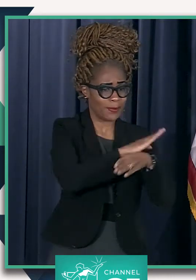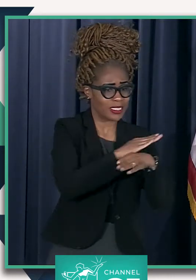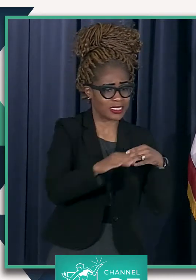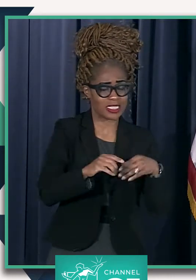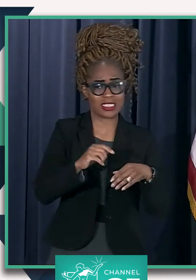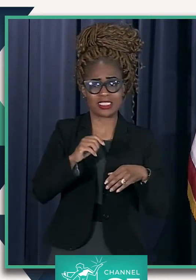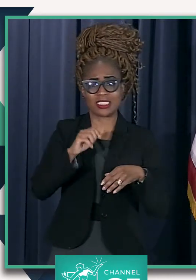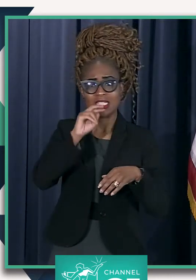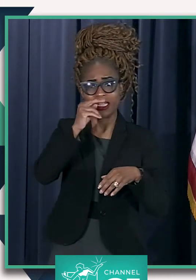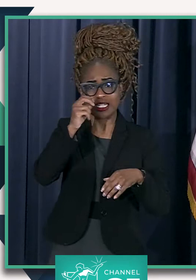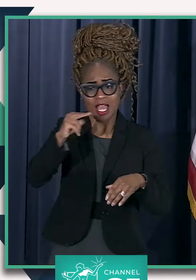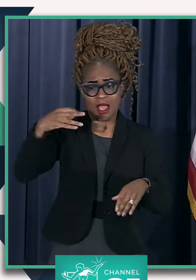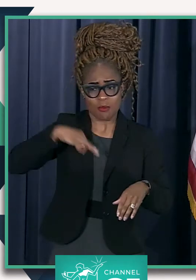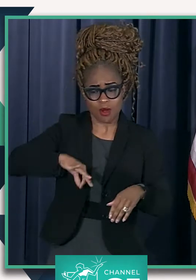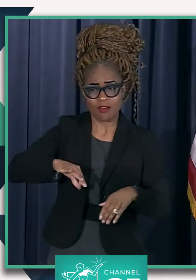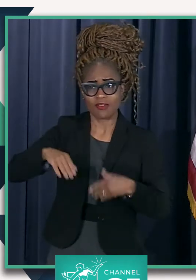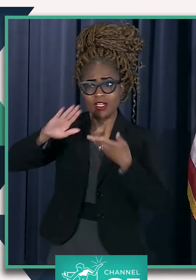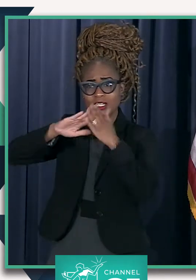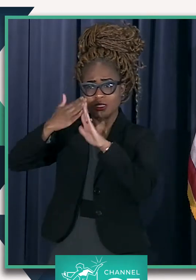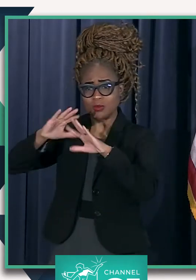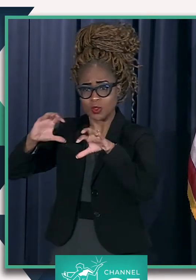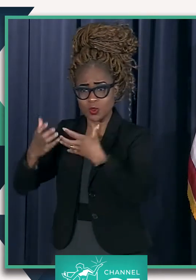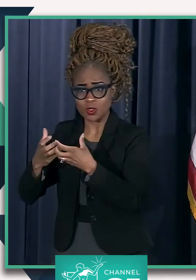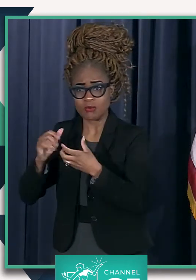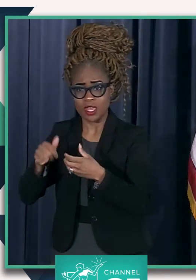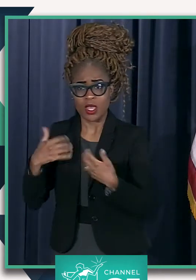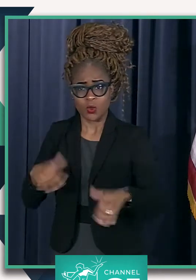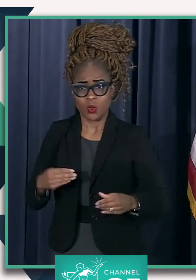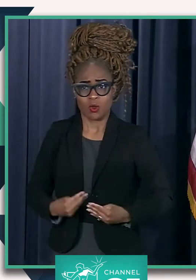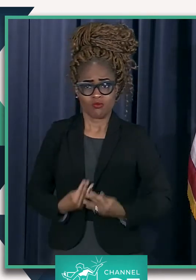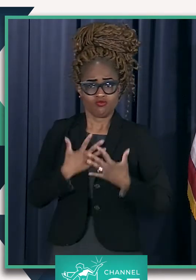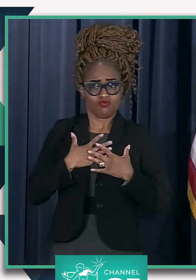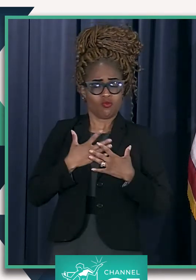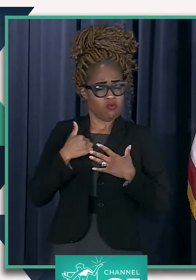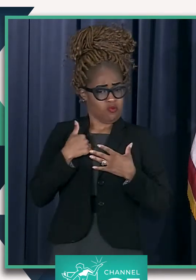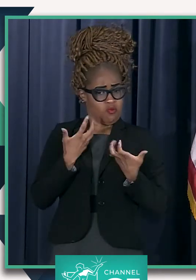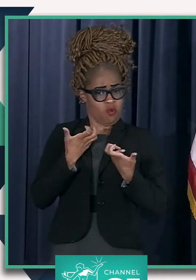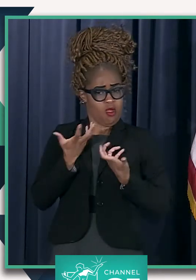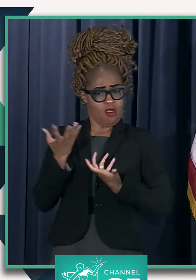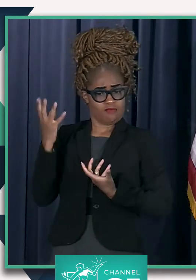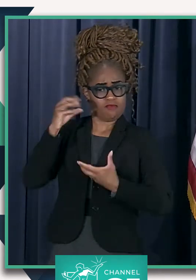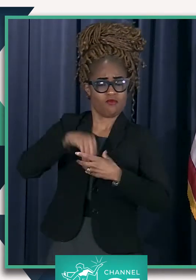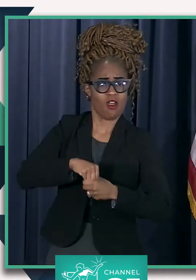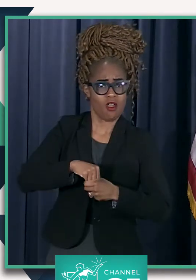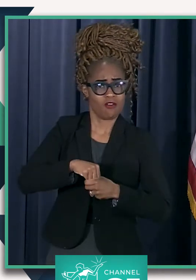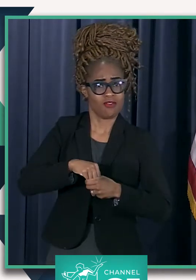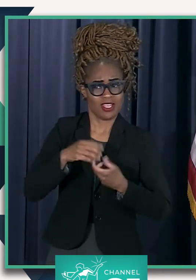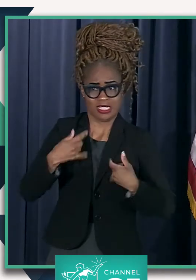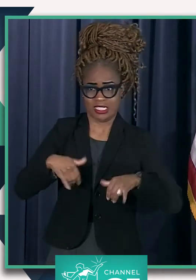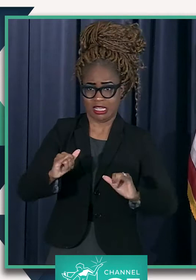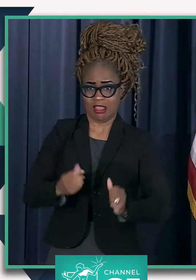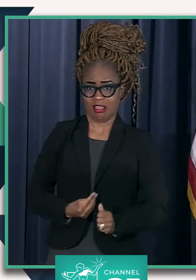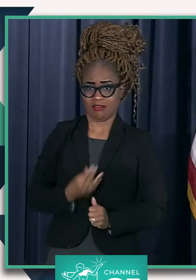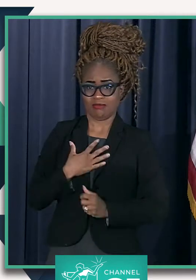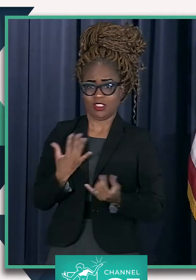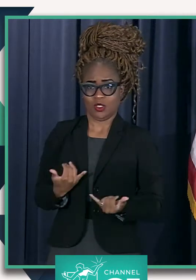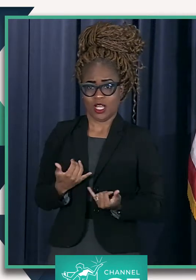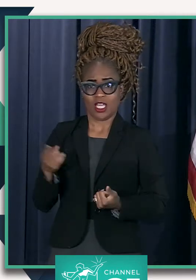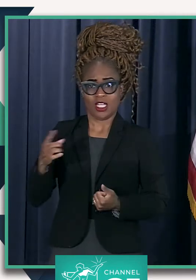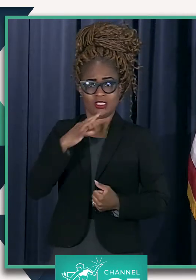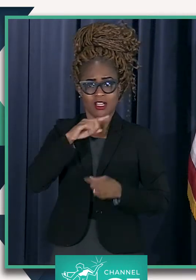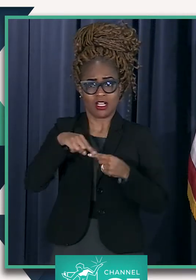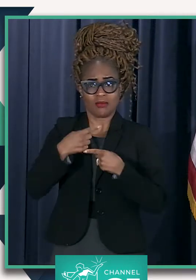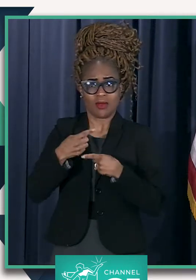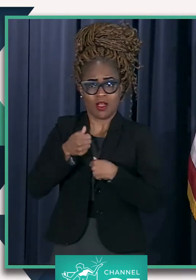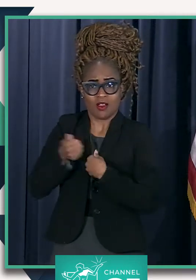with community groups, which inspired us to get involved. And still inspires us today. In fact, the mayor talked about the neighborhoods. The